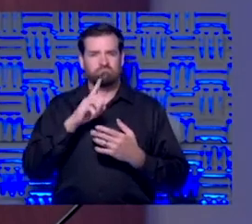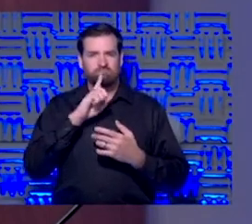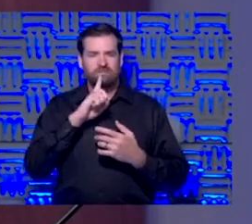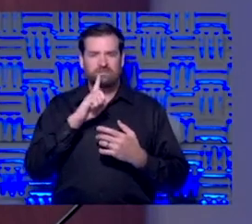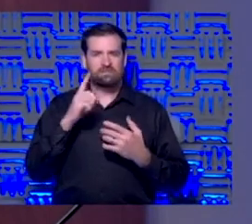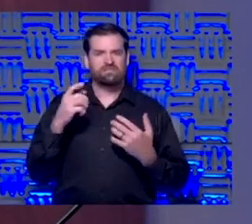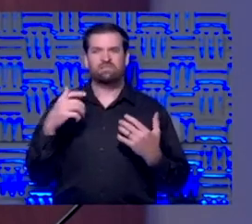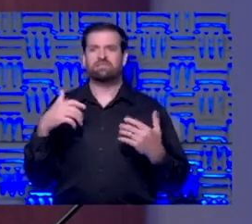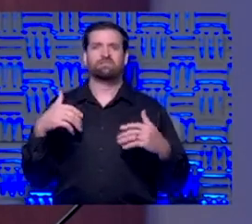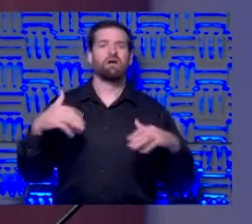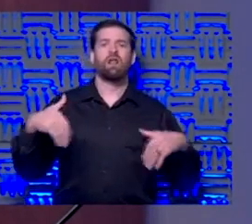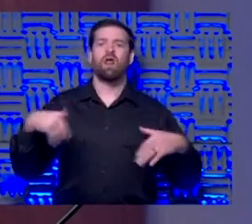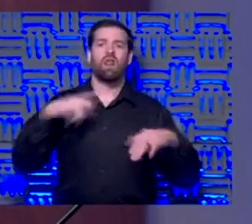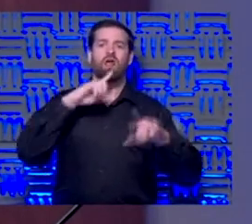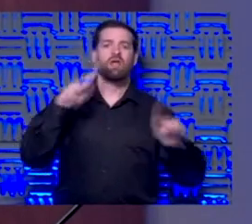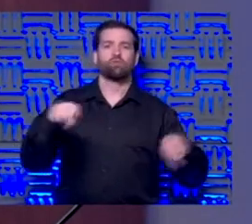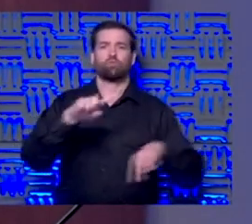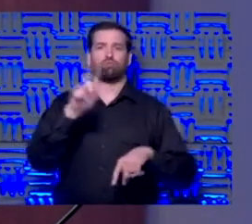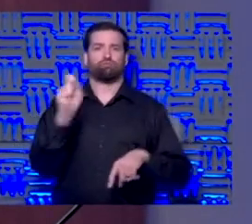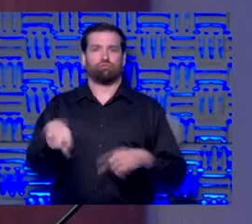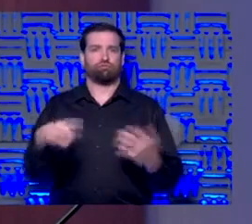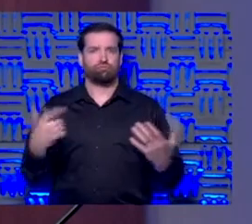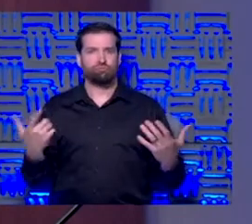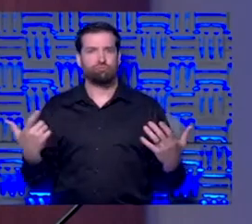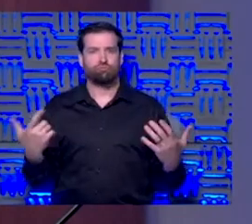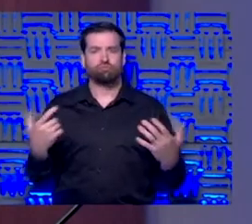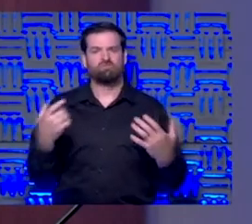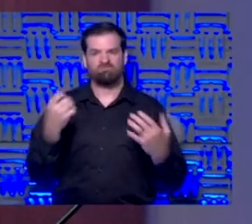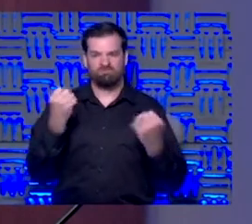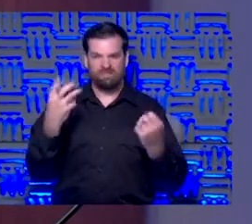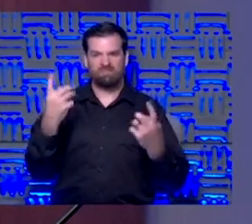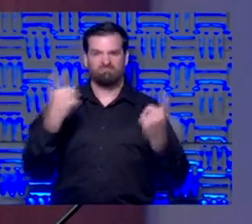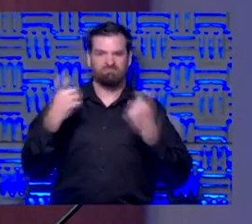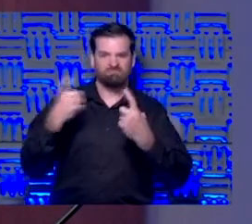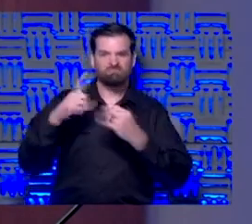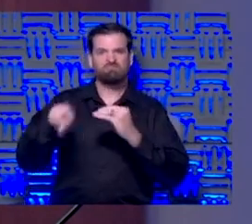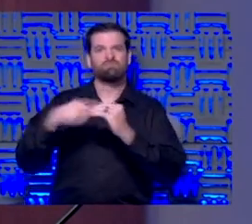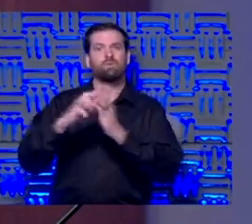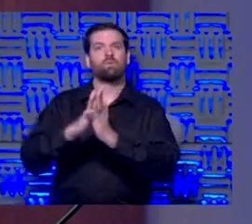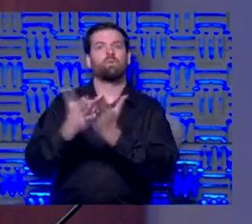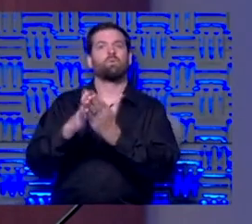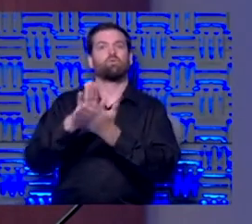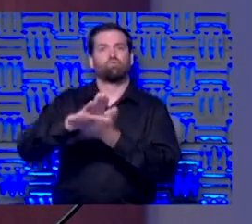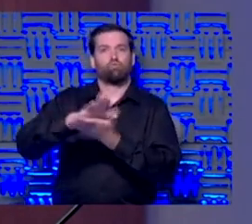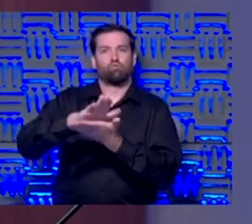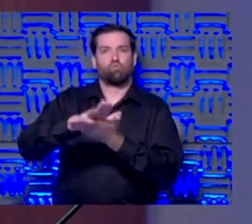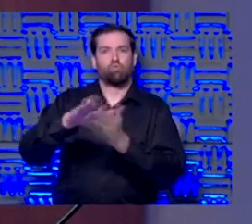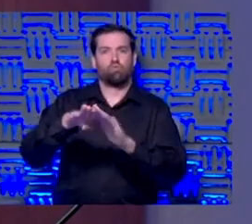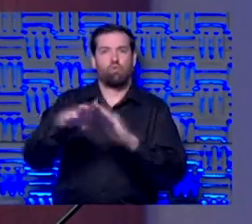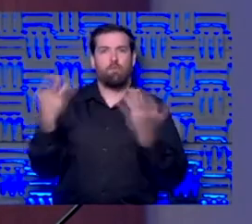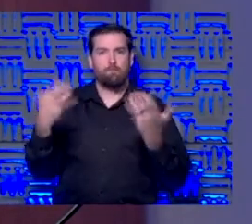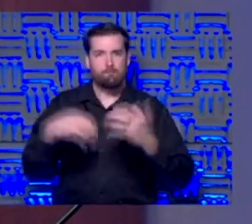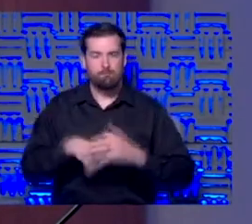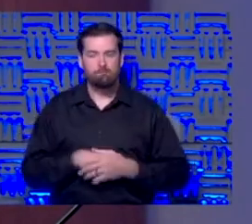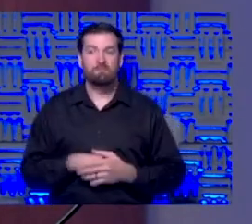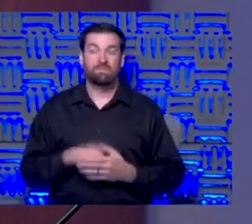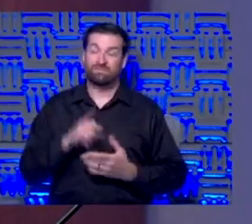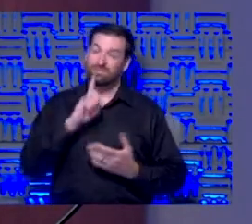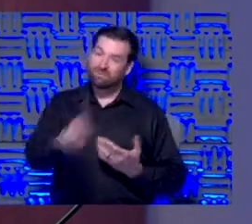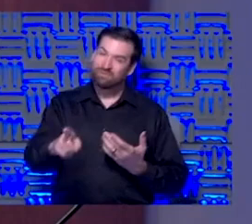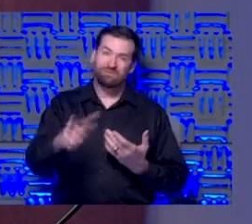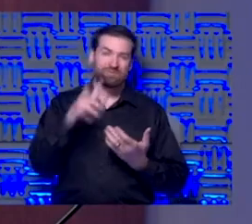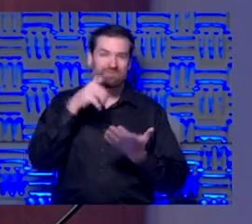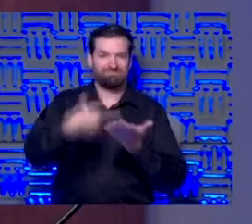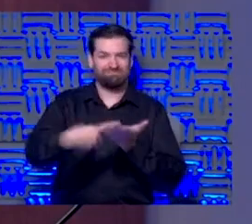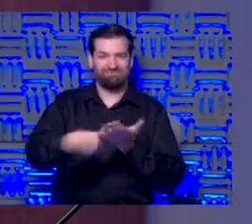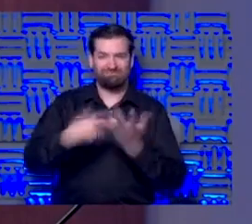questions in the community. We're getting a lot of questions, especially about school reopening at this time, which I'm sure we'll hit